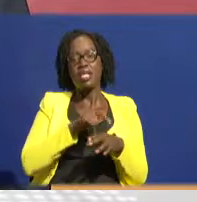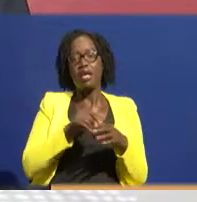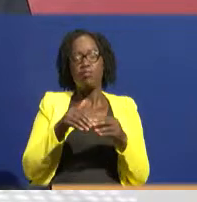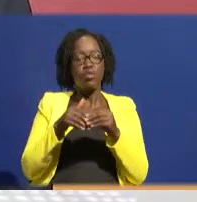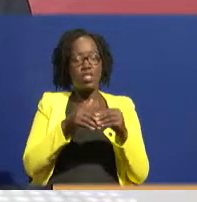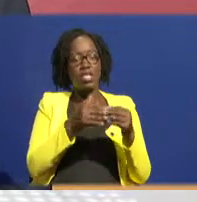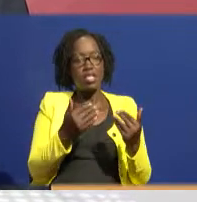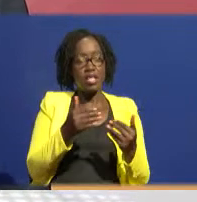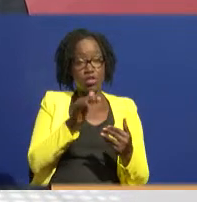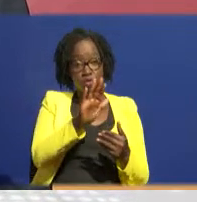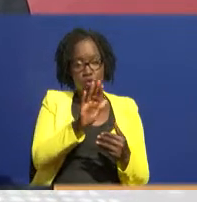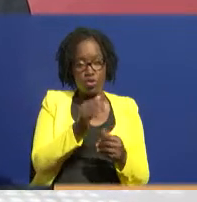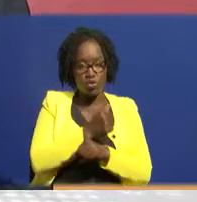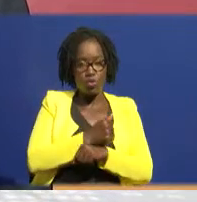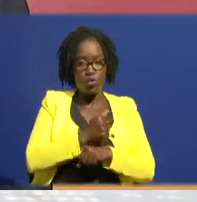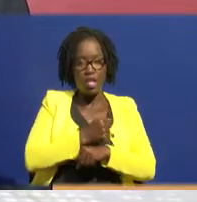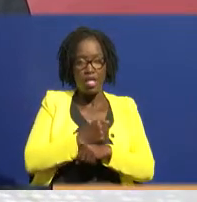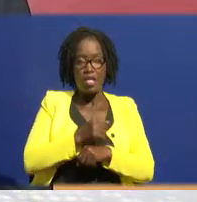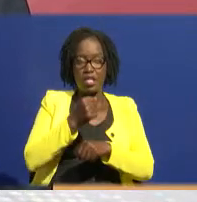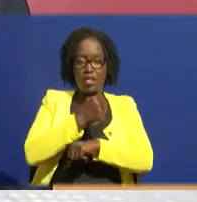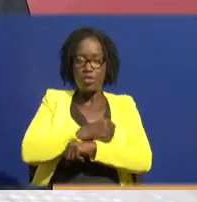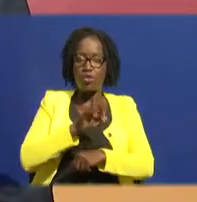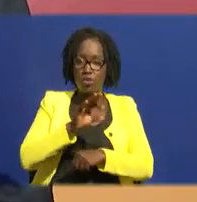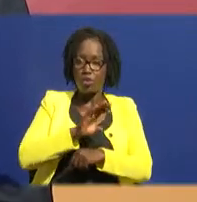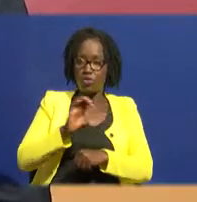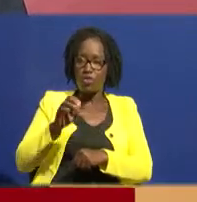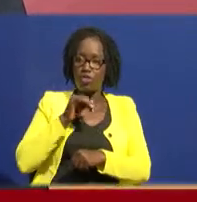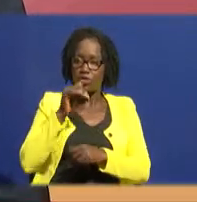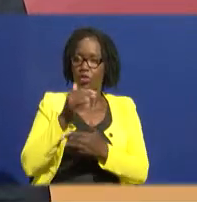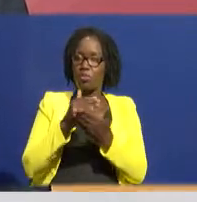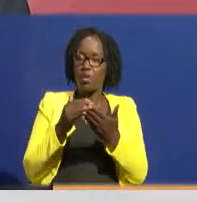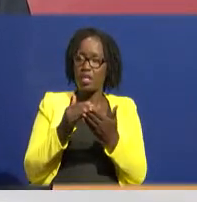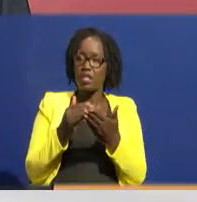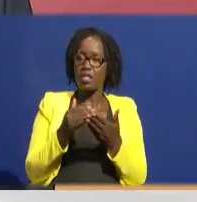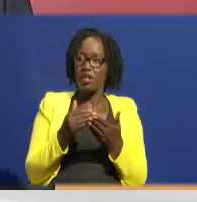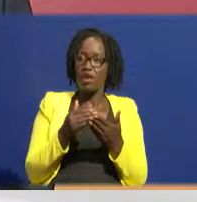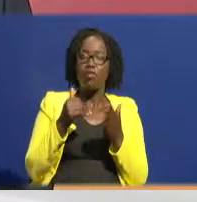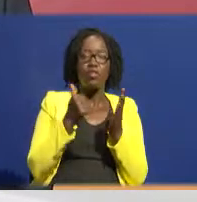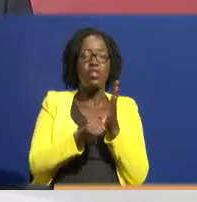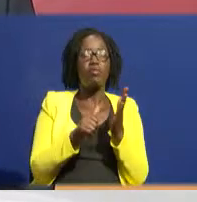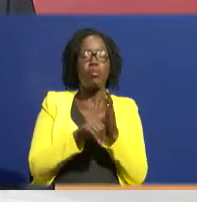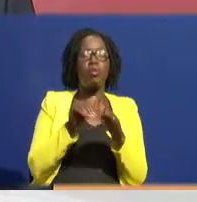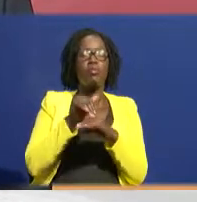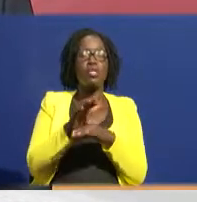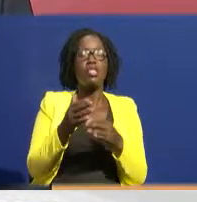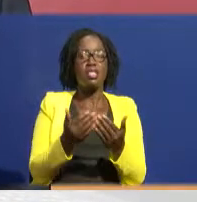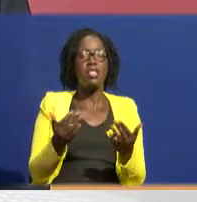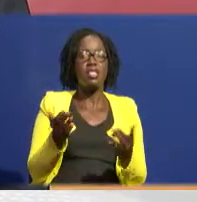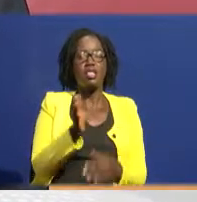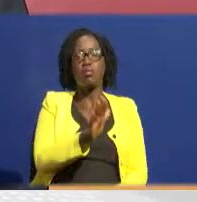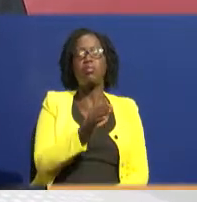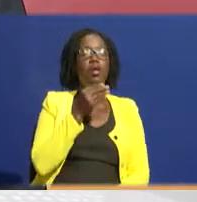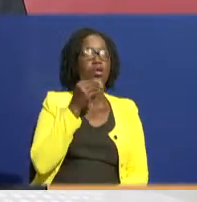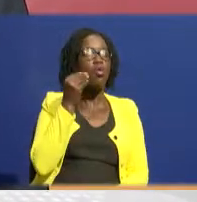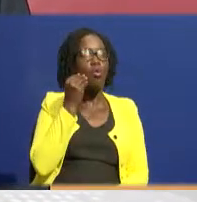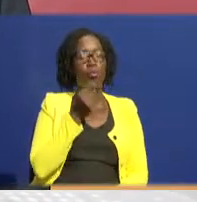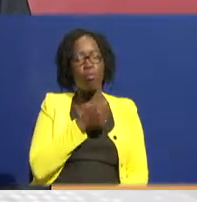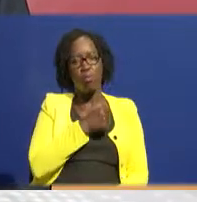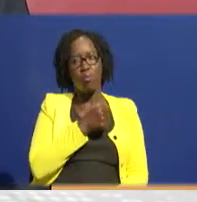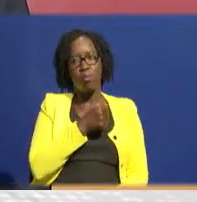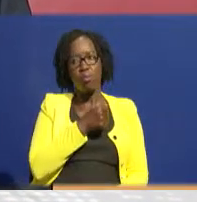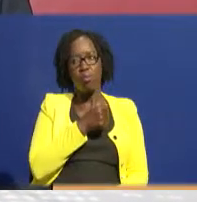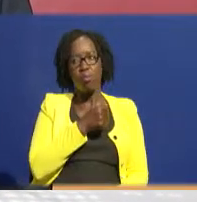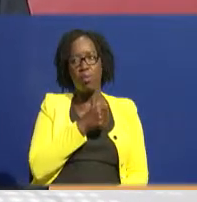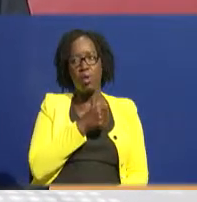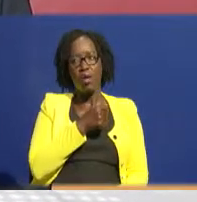to school, the issue of the school fee is not part of the problem of sending you the children to go and search for the school fee.